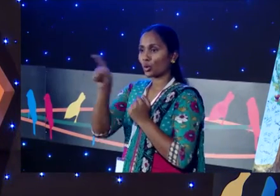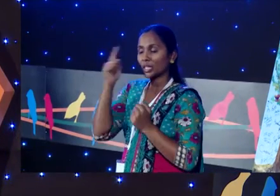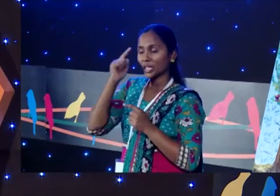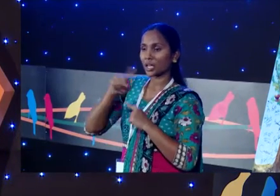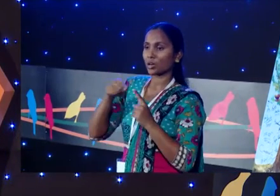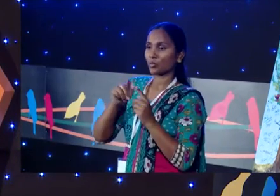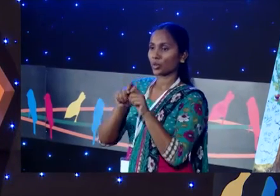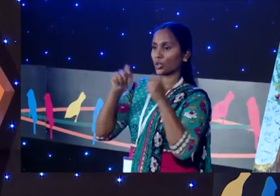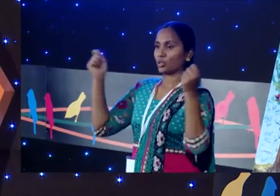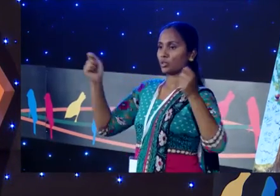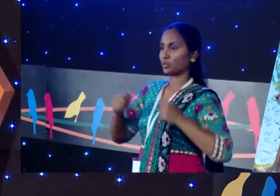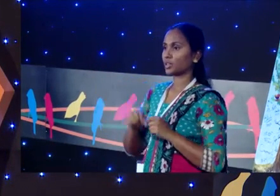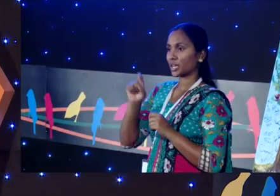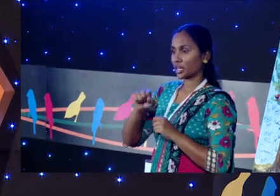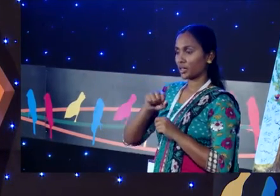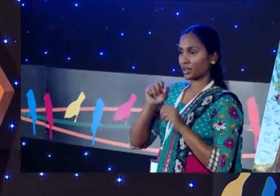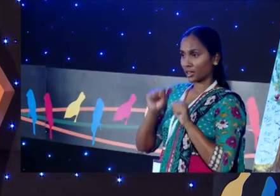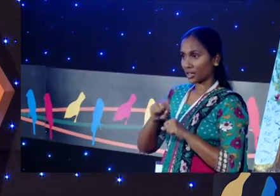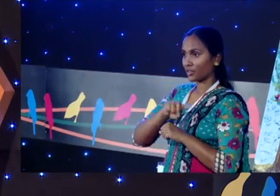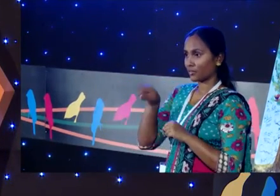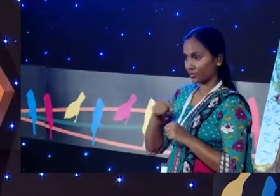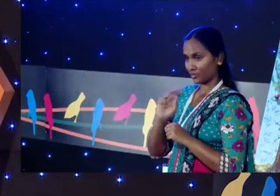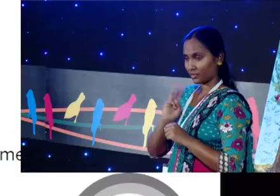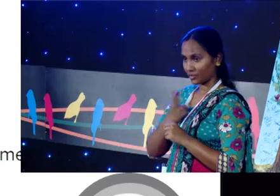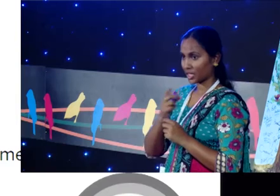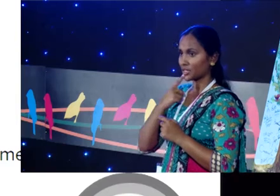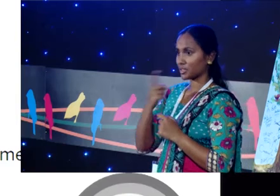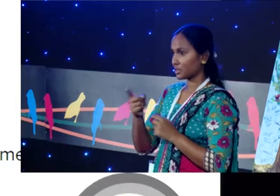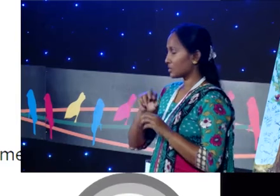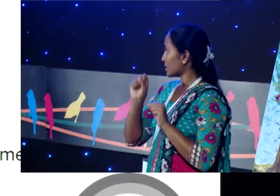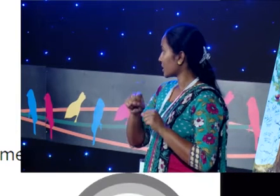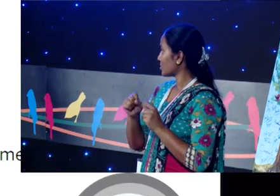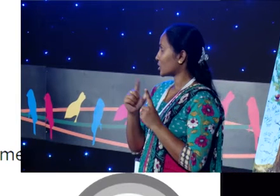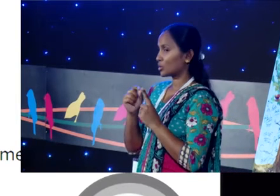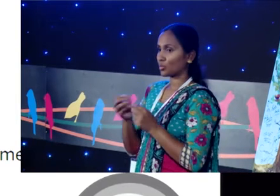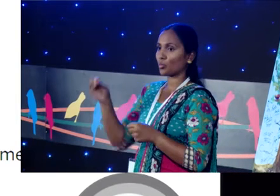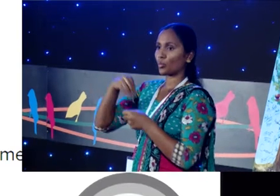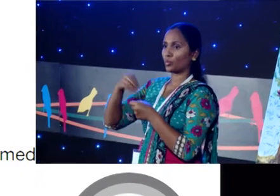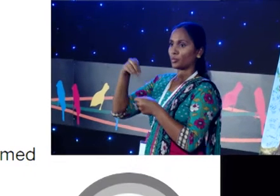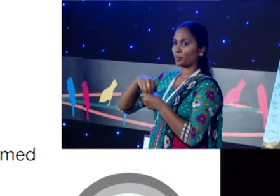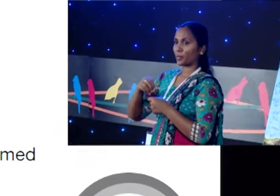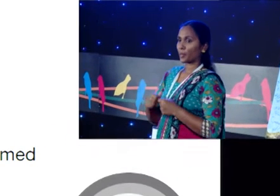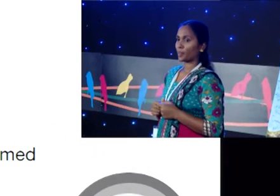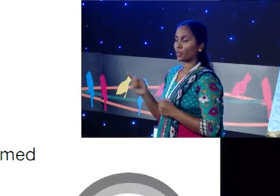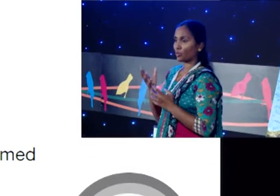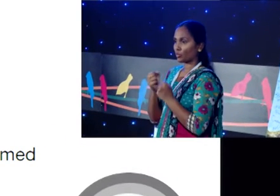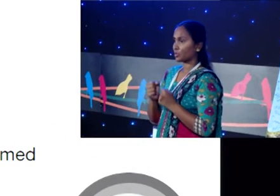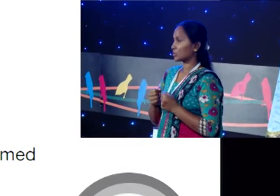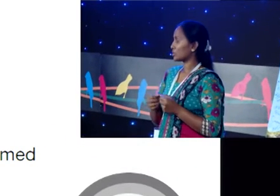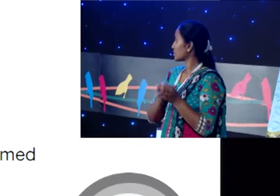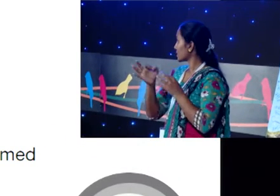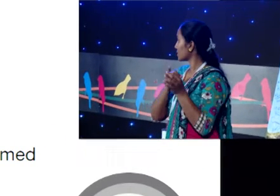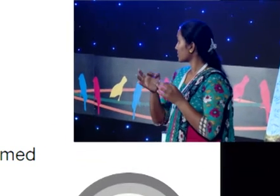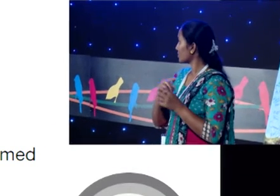news, right? Can we question, can news enable you to do a lot more? We're trying to showcase impact